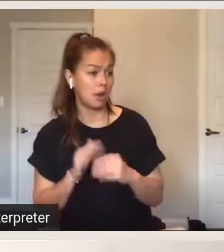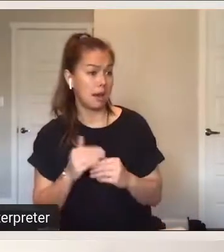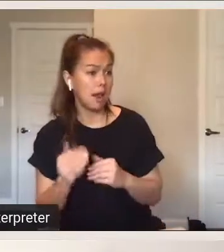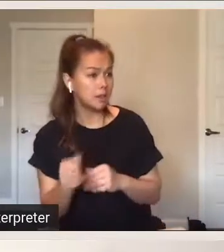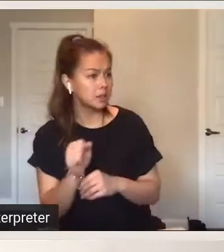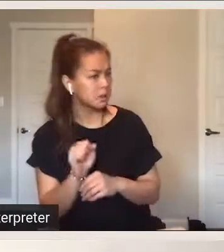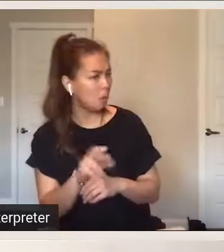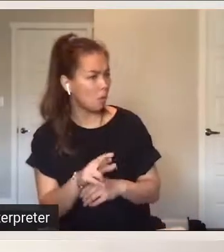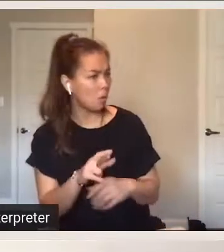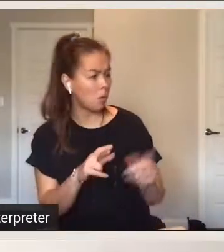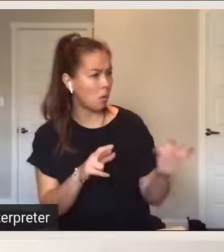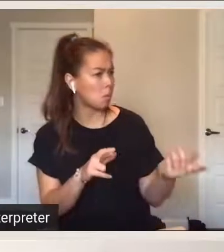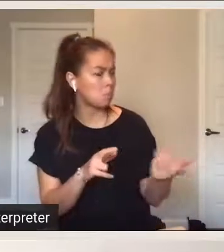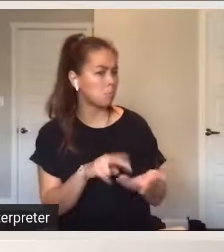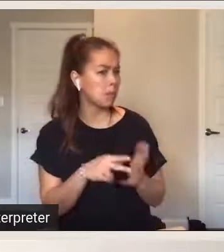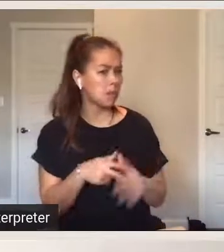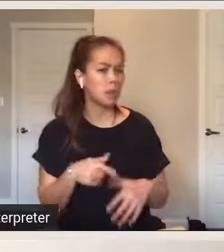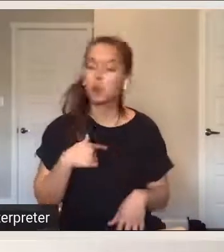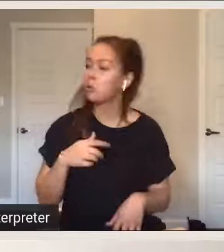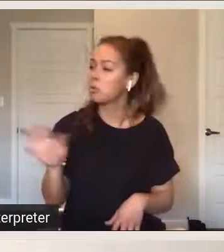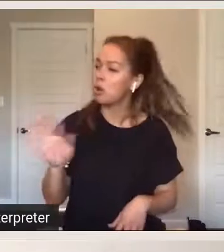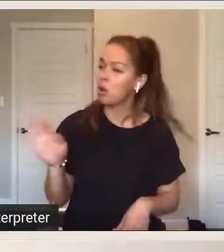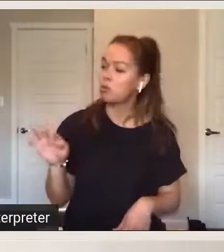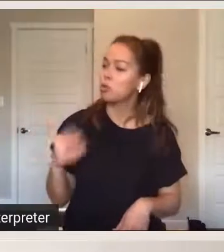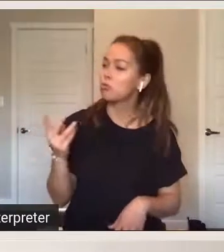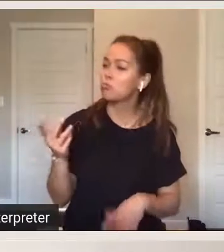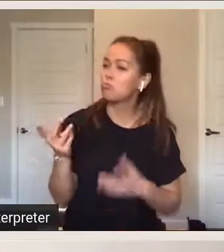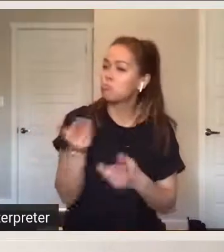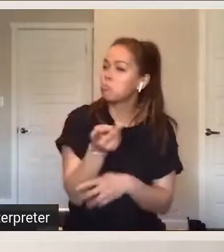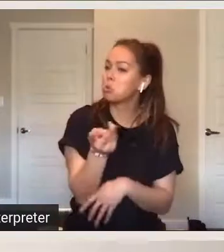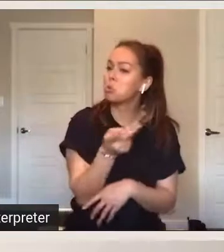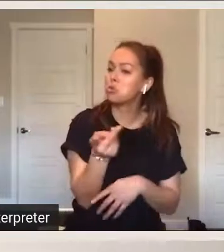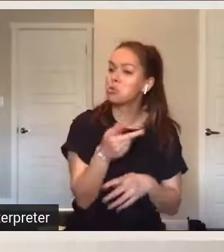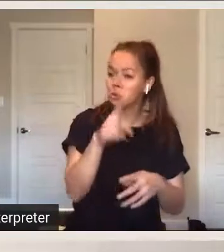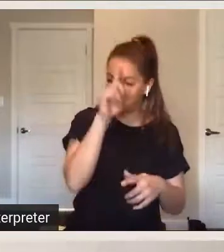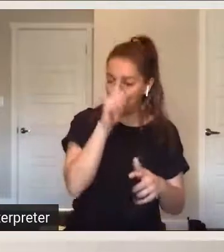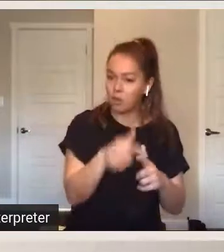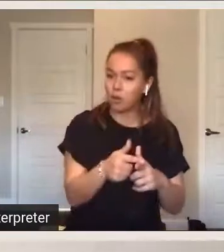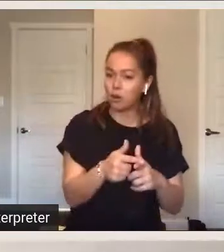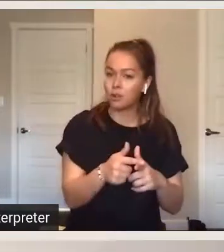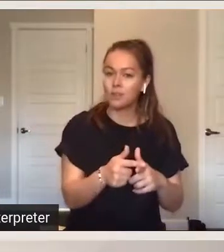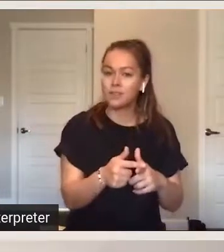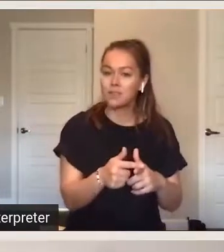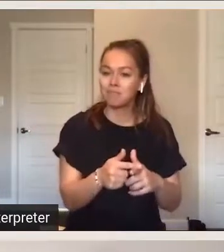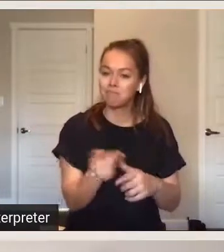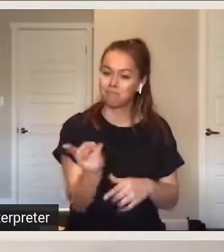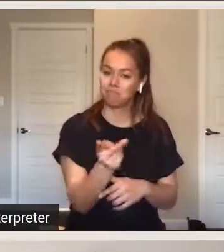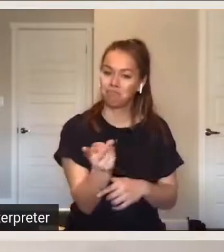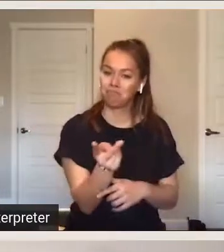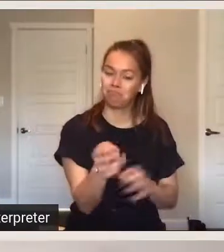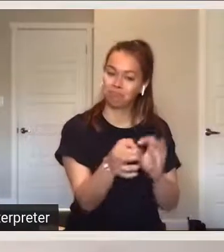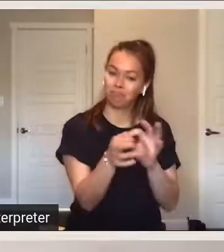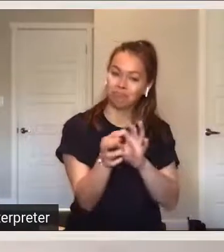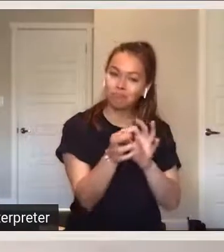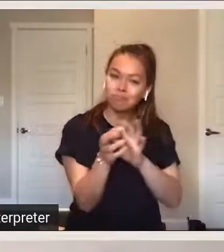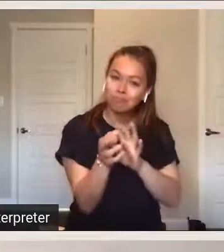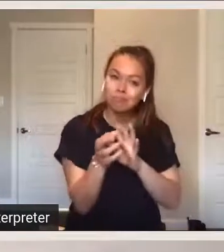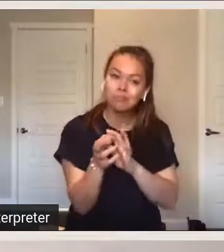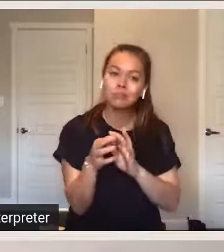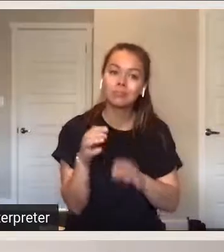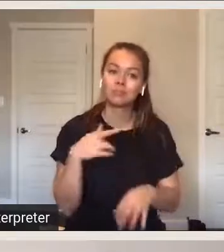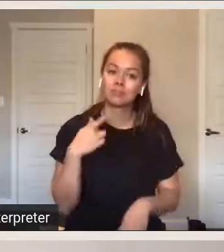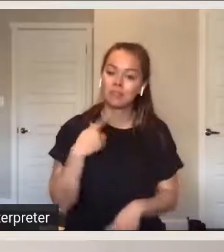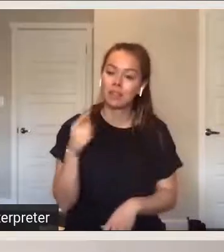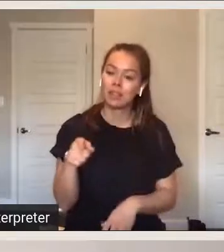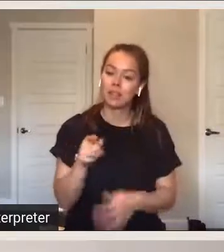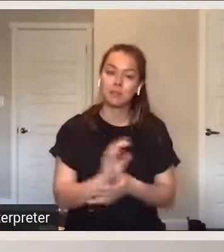as brothers and, you know, this film, just, I think it's such a genuine kind of like experience